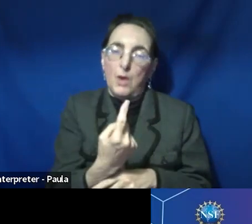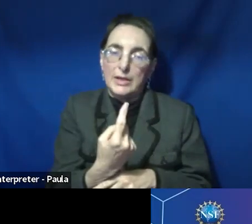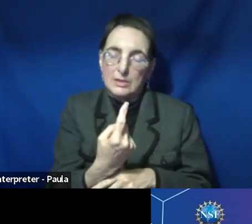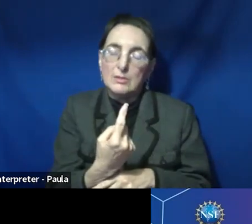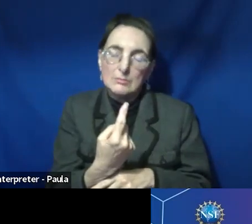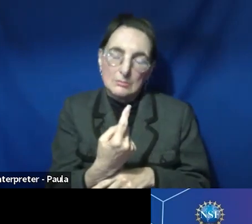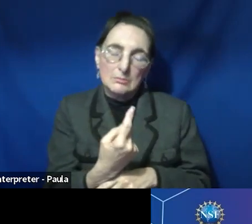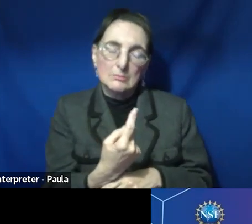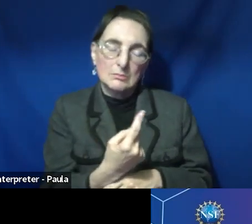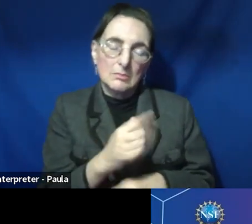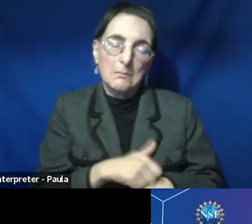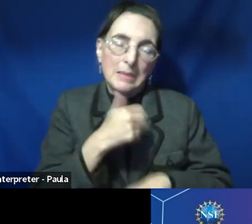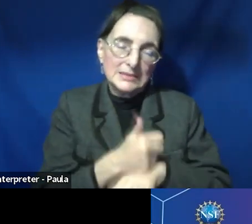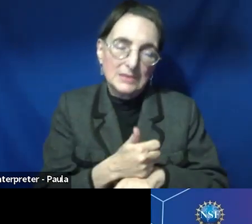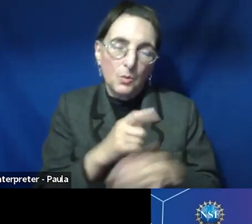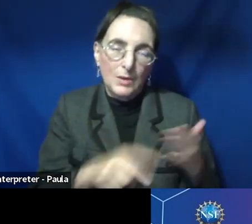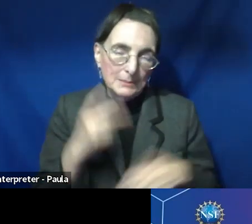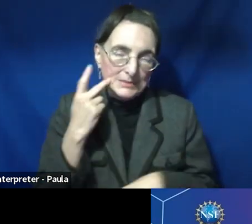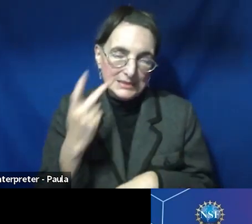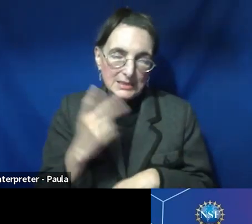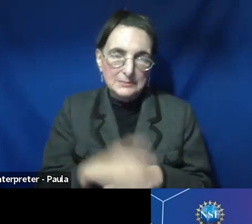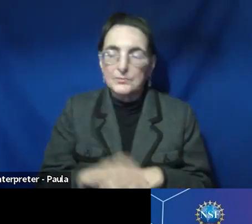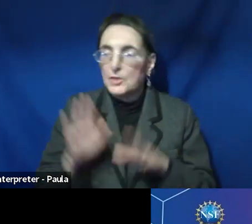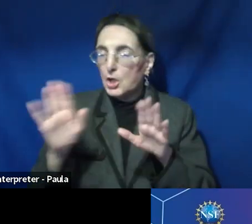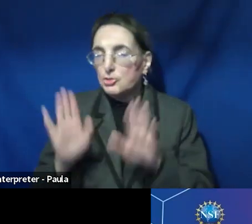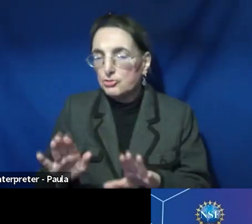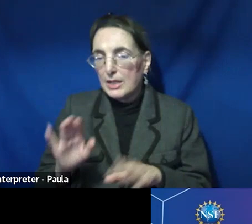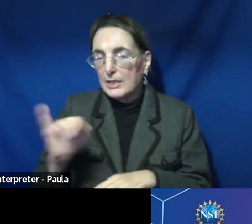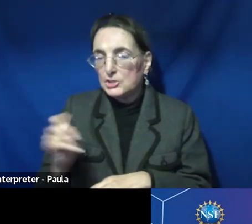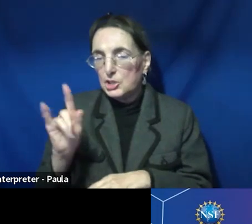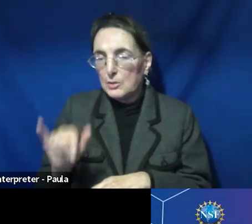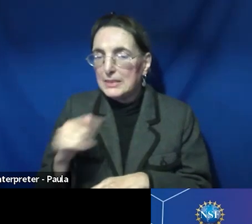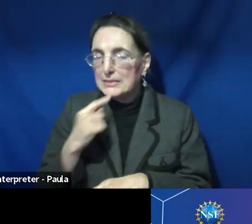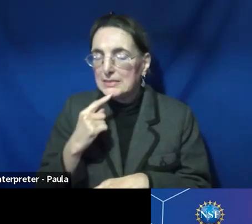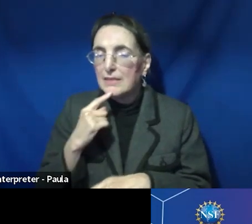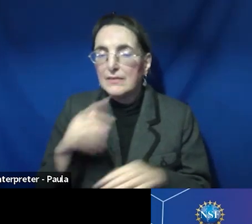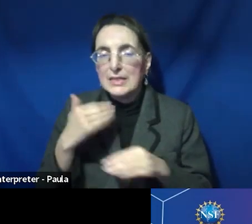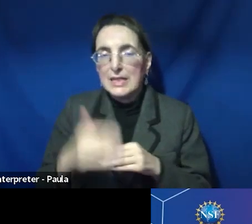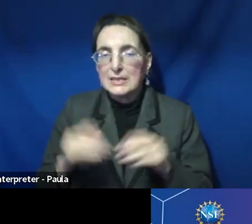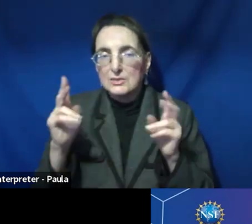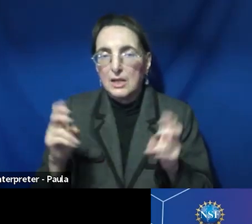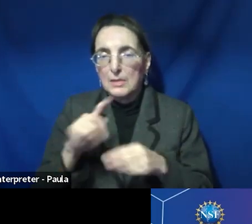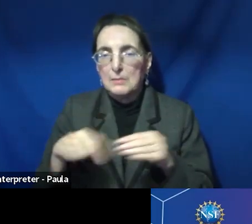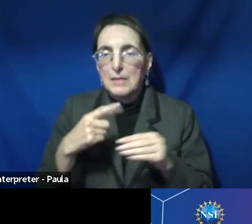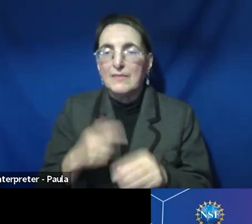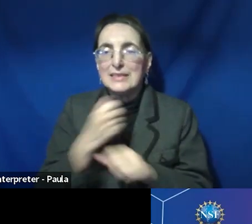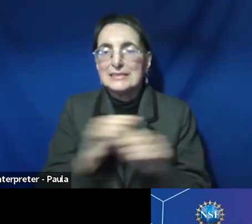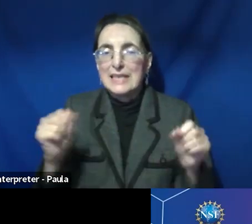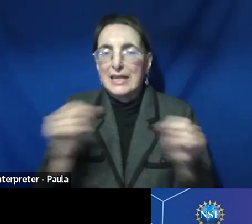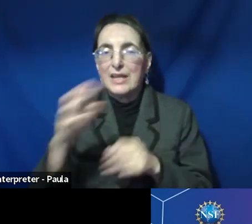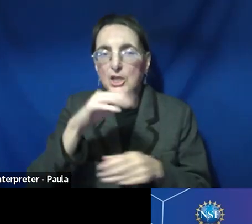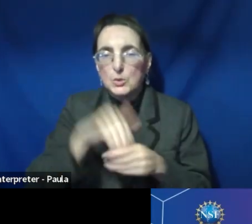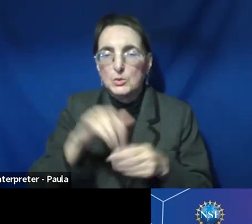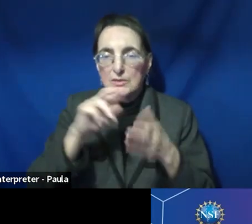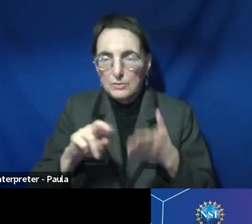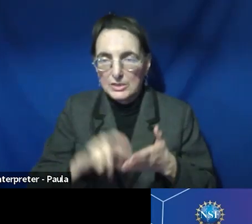on what I'm seeing. Thank you. The next topic is about the safe and inclusive research. We had a lot